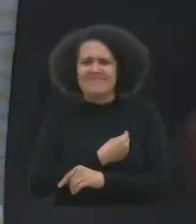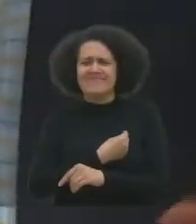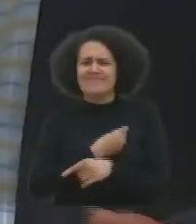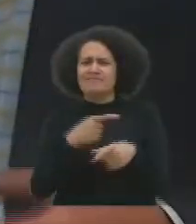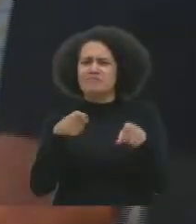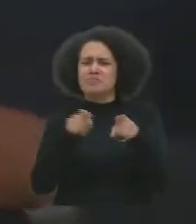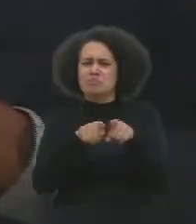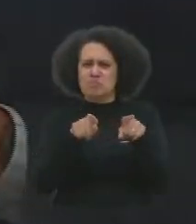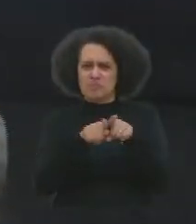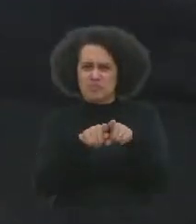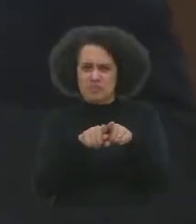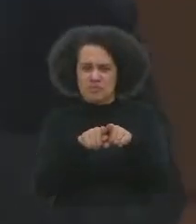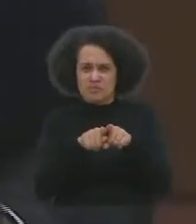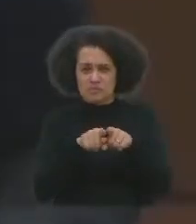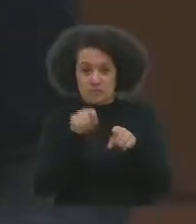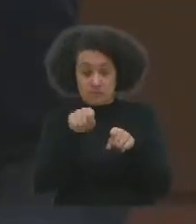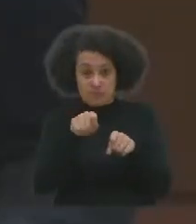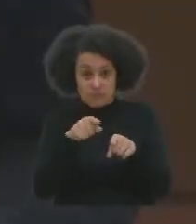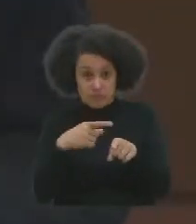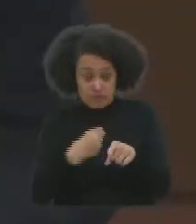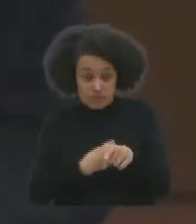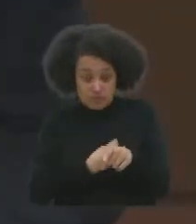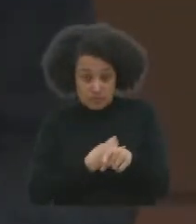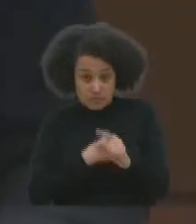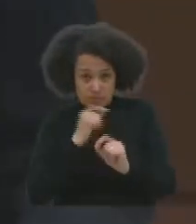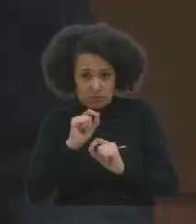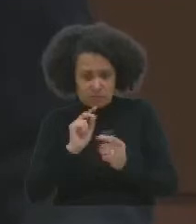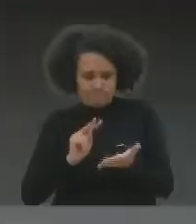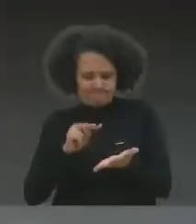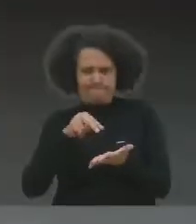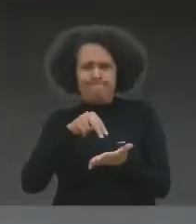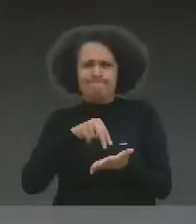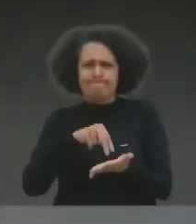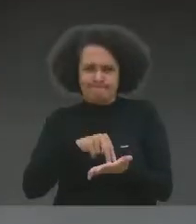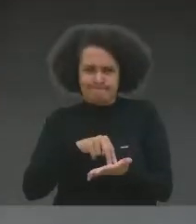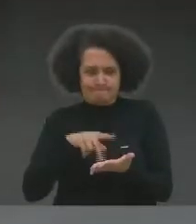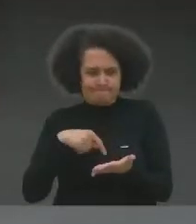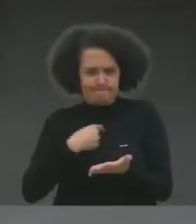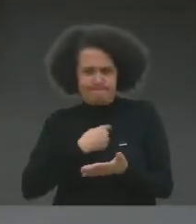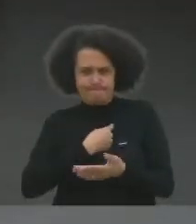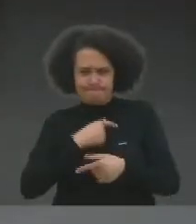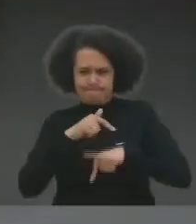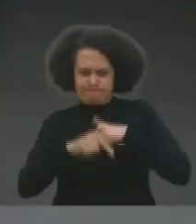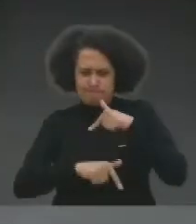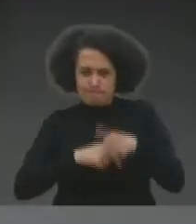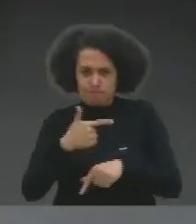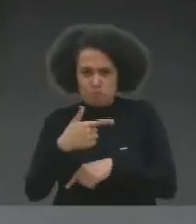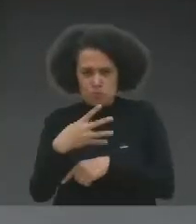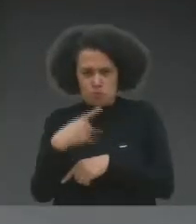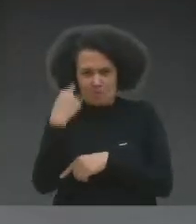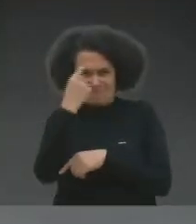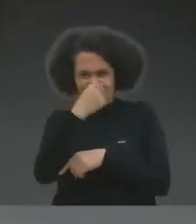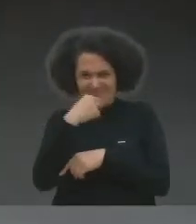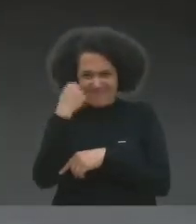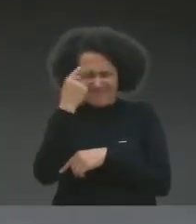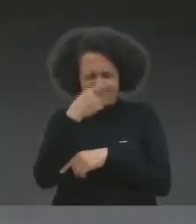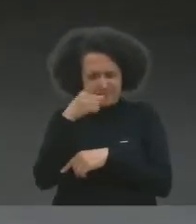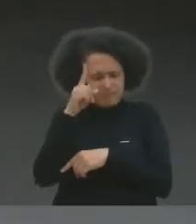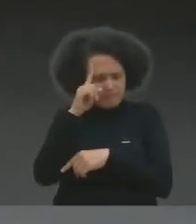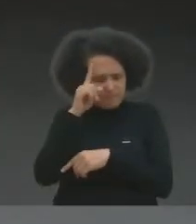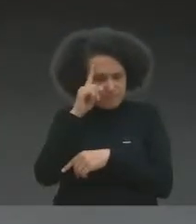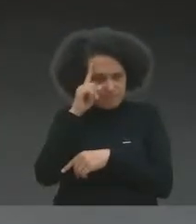day and night. Isso exige a nossa participação, a nossa ação 24 horas por dia, por tempo